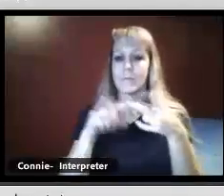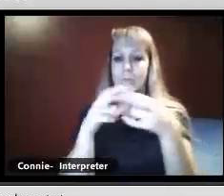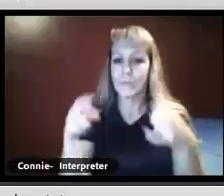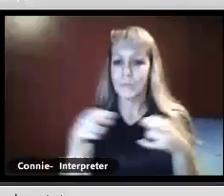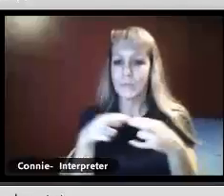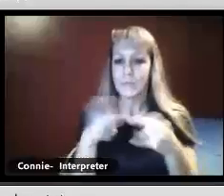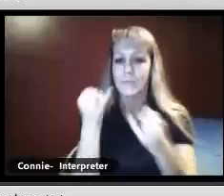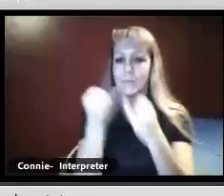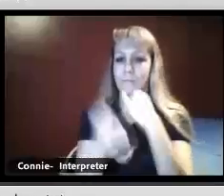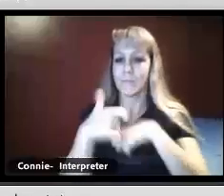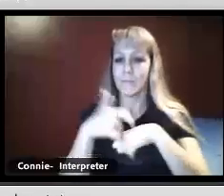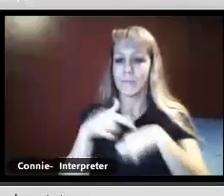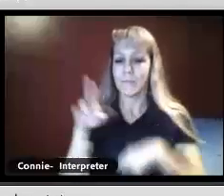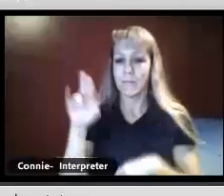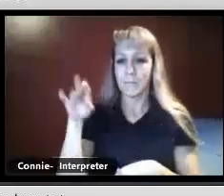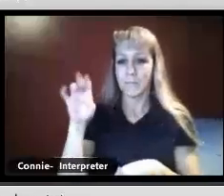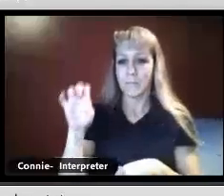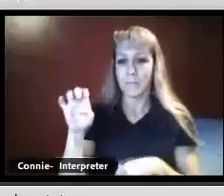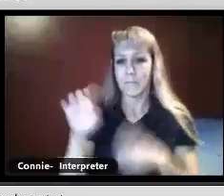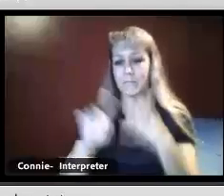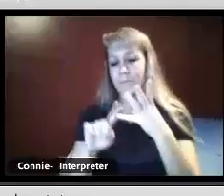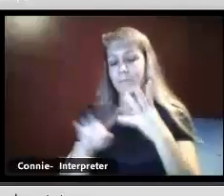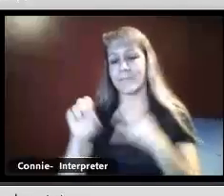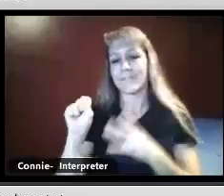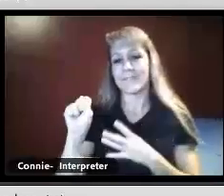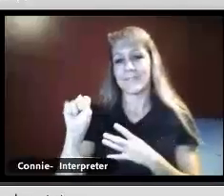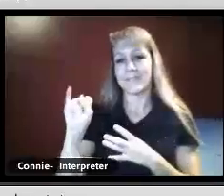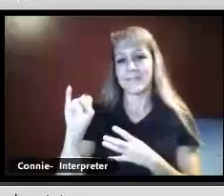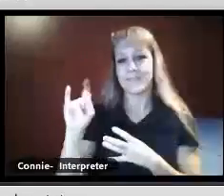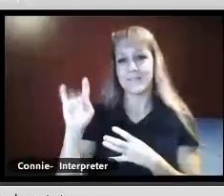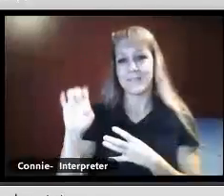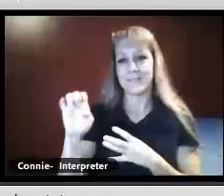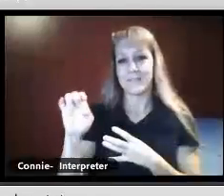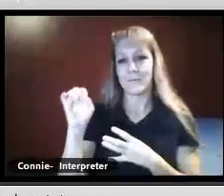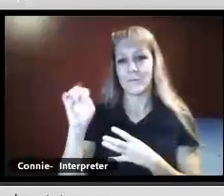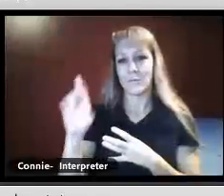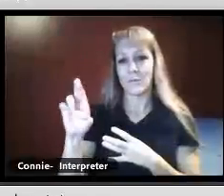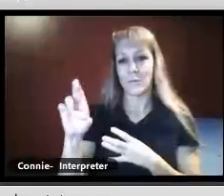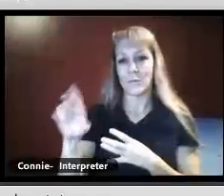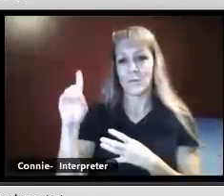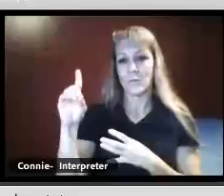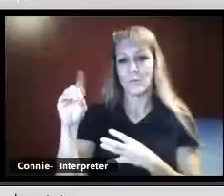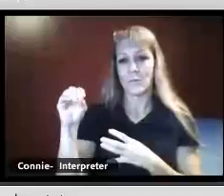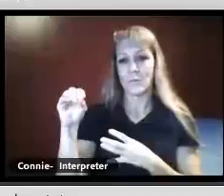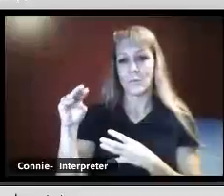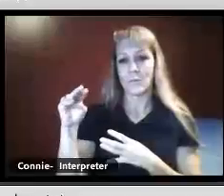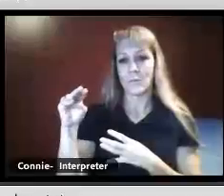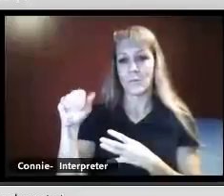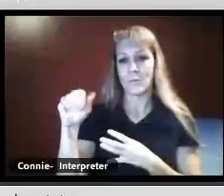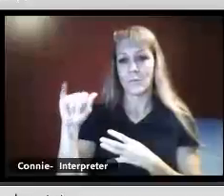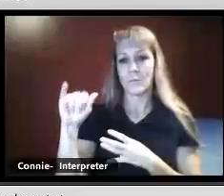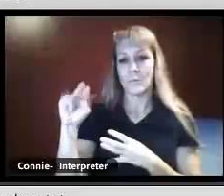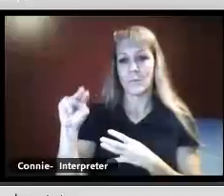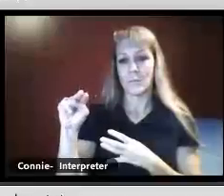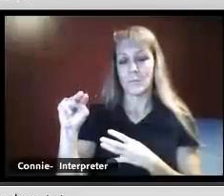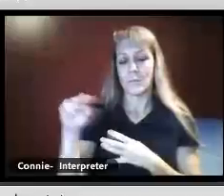update, and here's the one I want you to look at, site or domain. And under site or